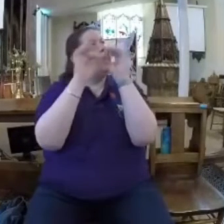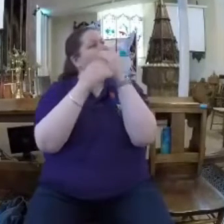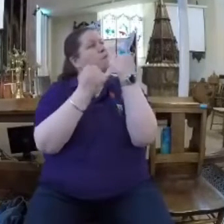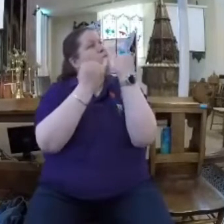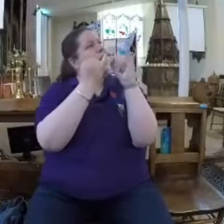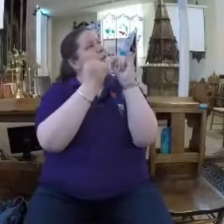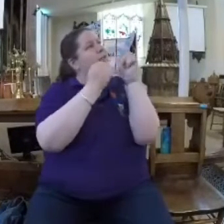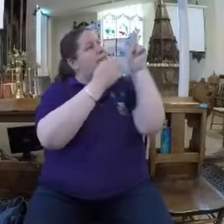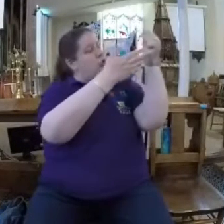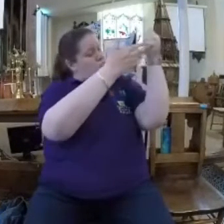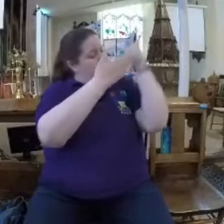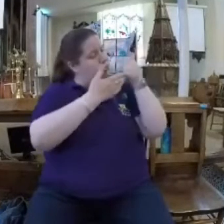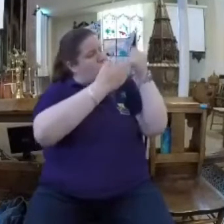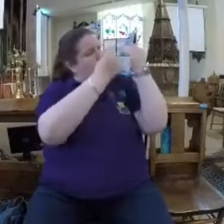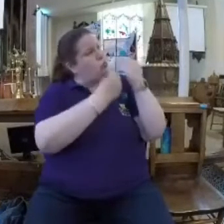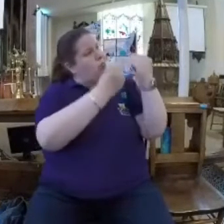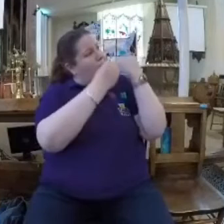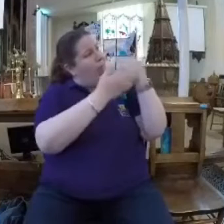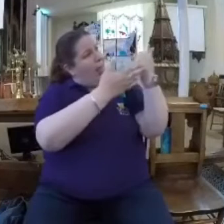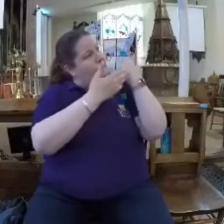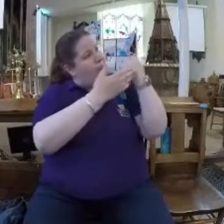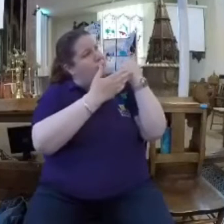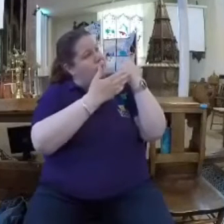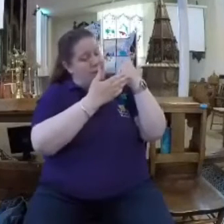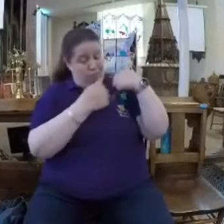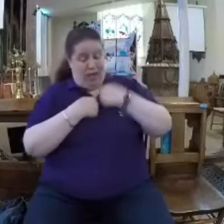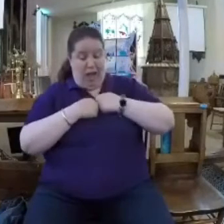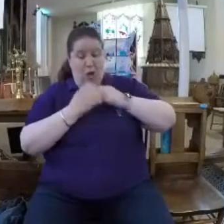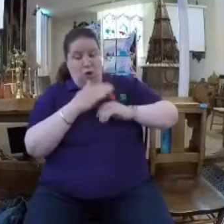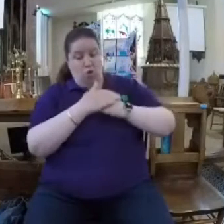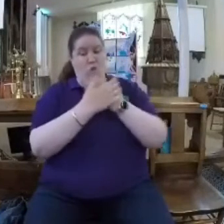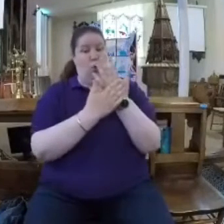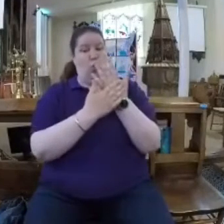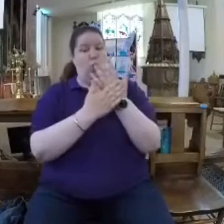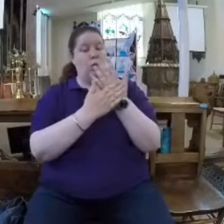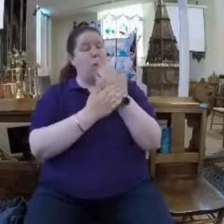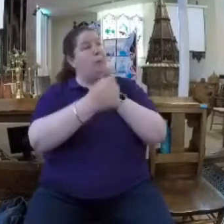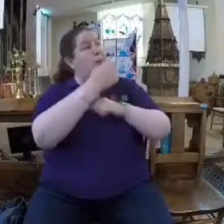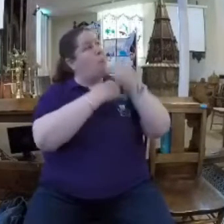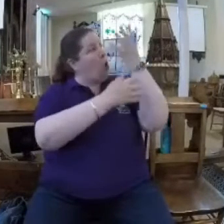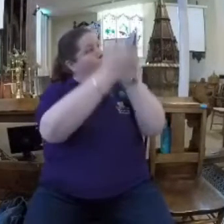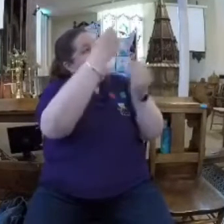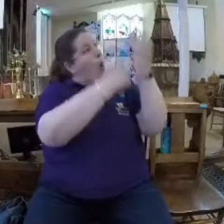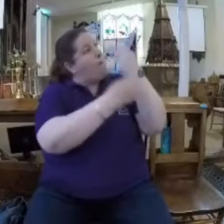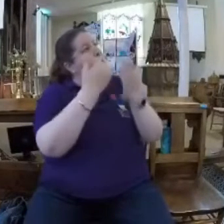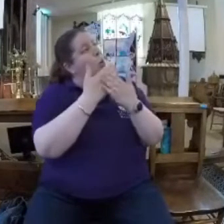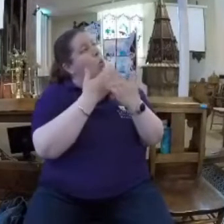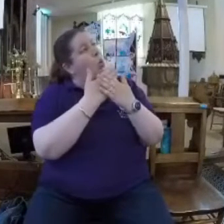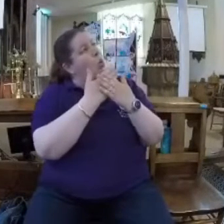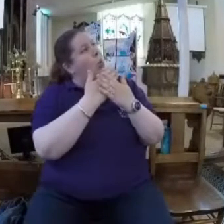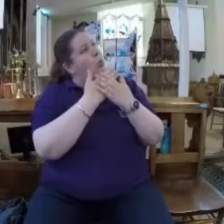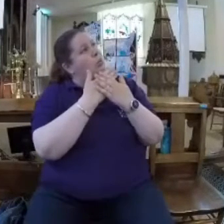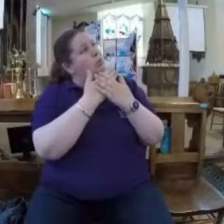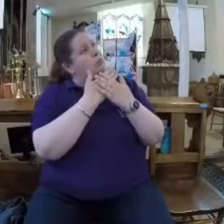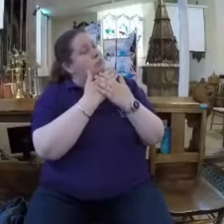God in our lives, and we can fail to see our own growth as disciples of Christ. And we can be deceived